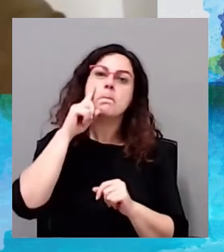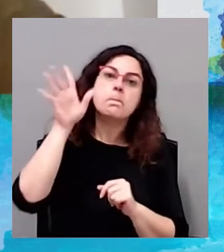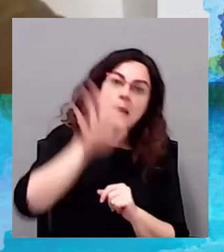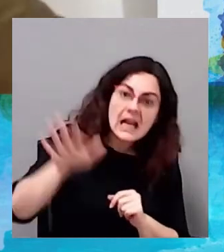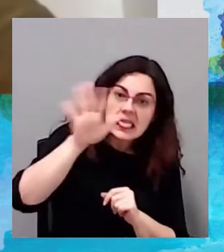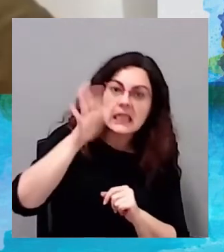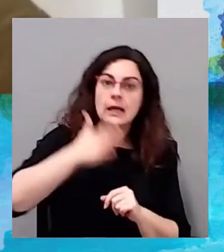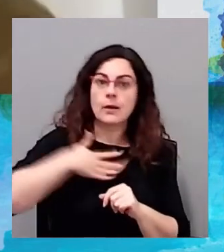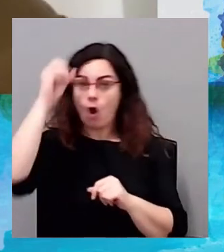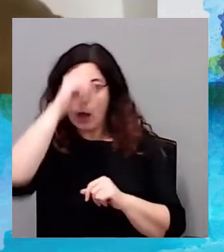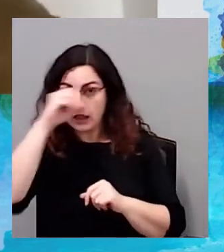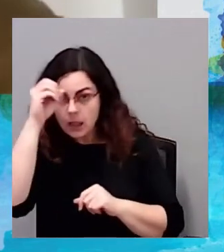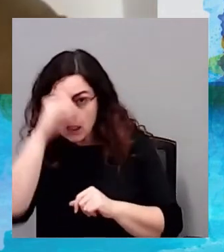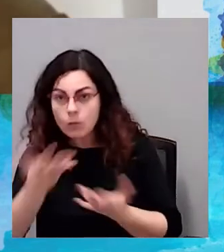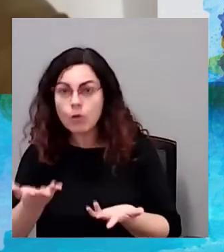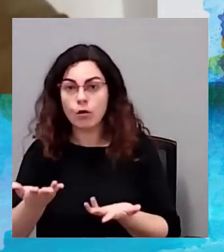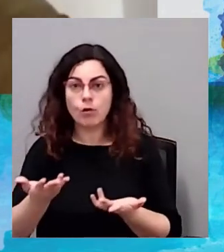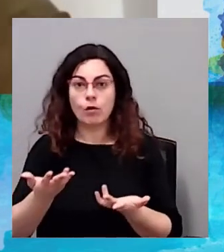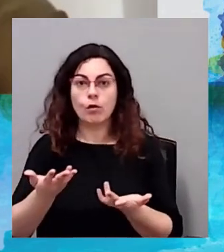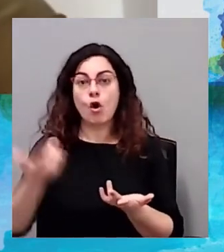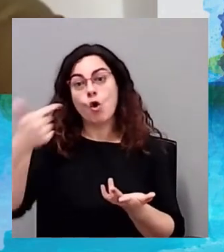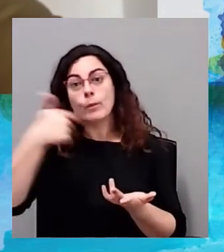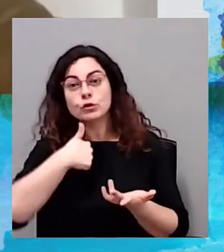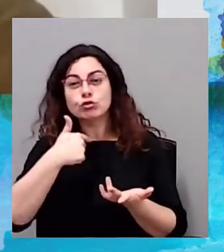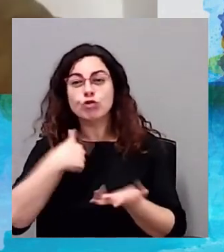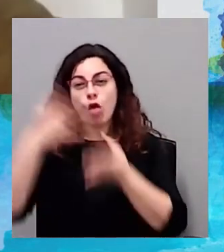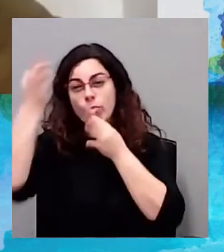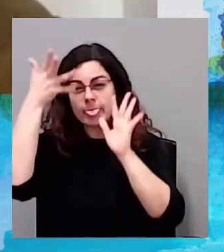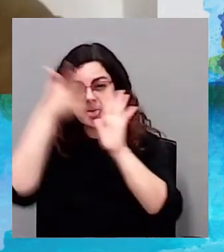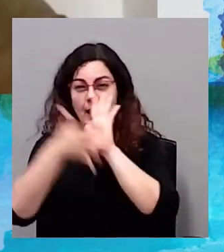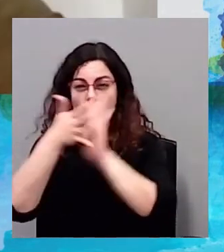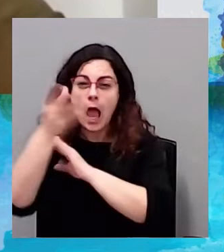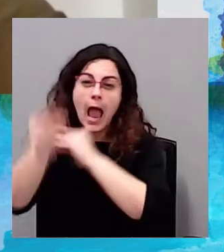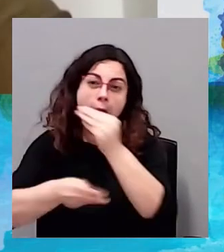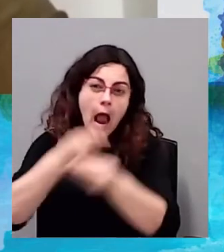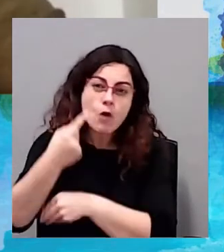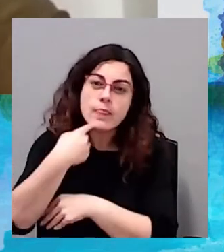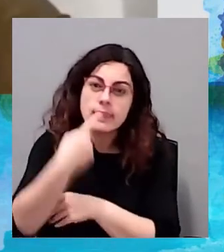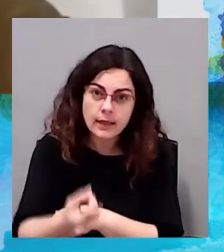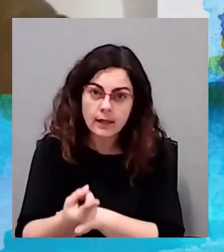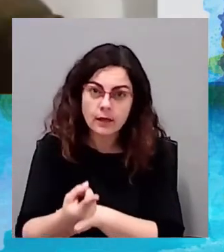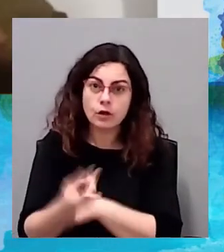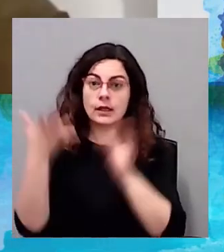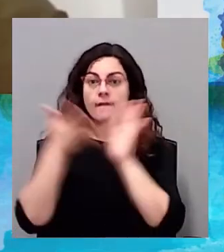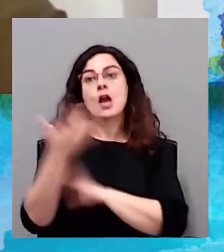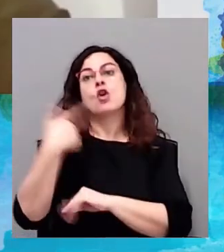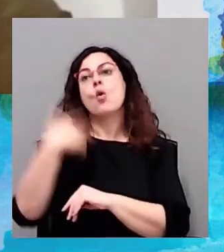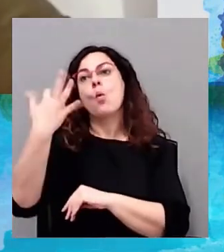And we need to interpret that and say, for me, it looks like this, it means this. So